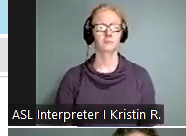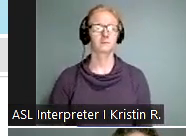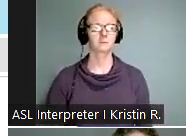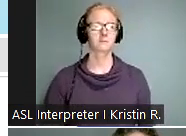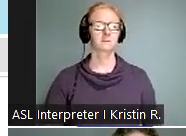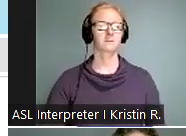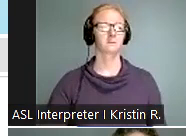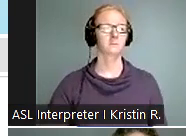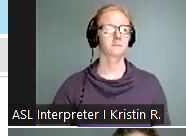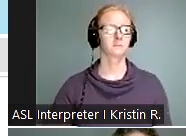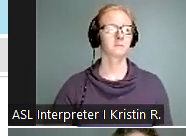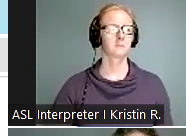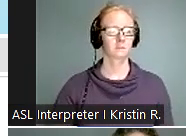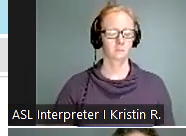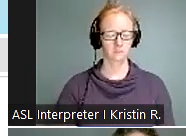All right.